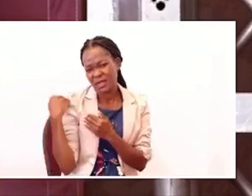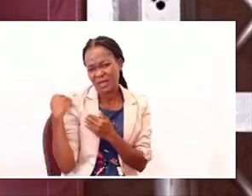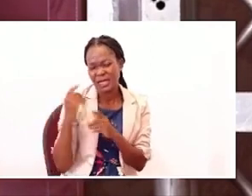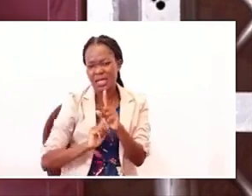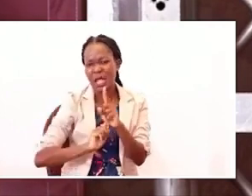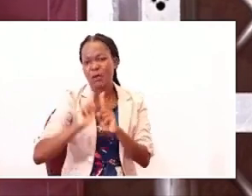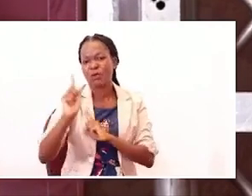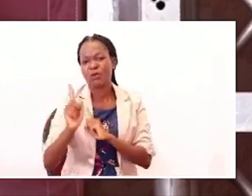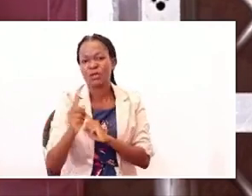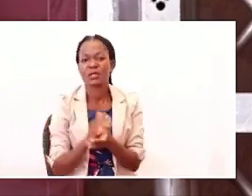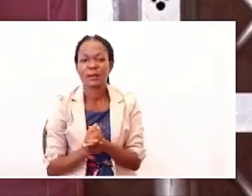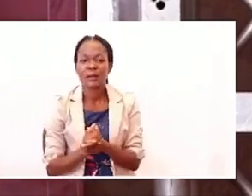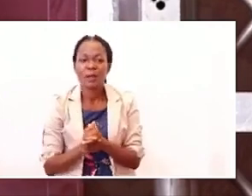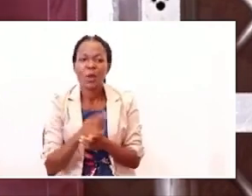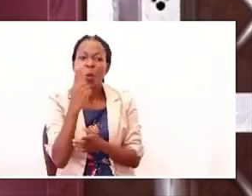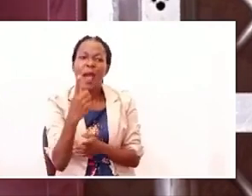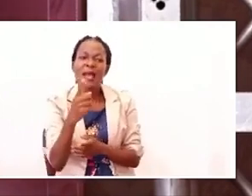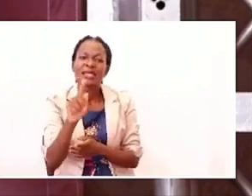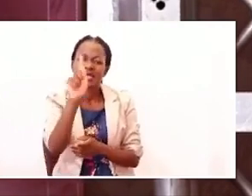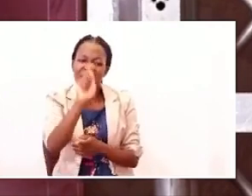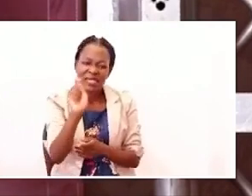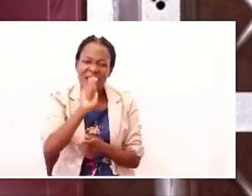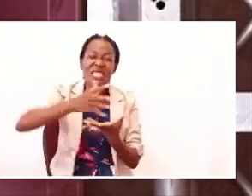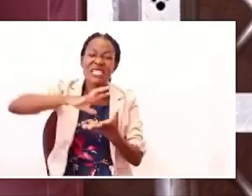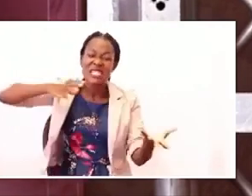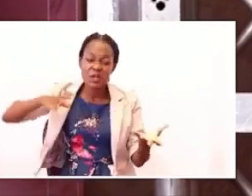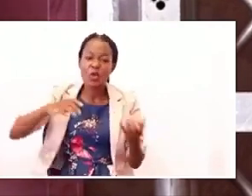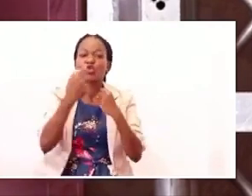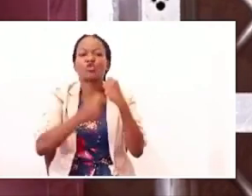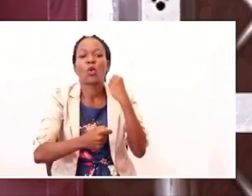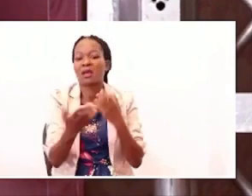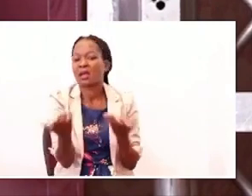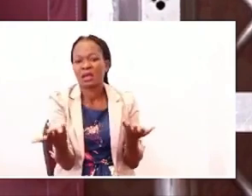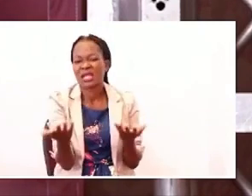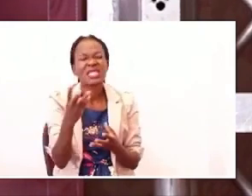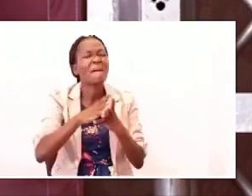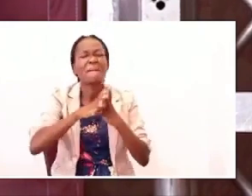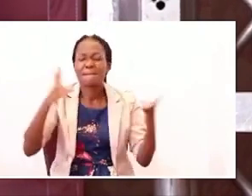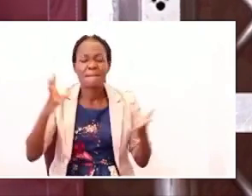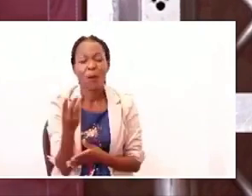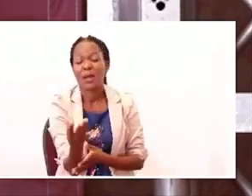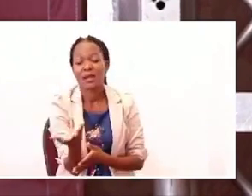surpassed the $1 trillion mark. And that's huge.